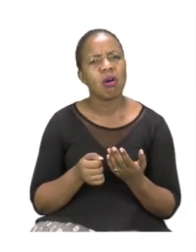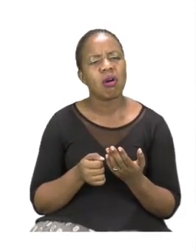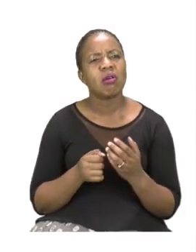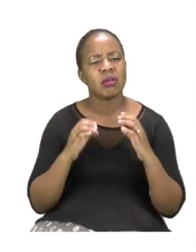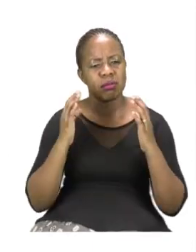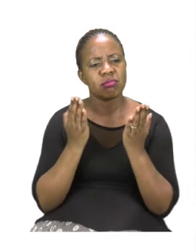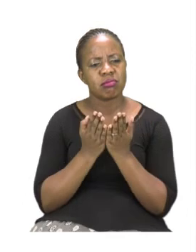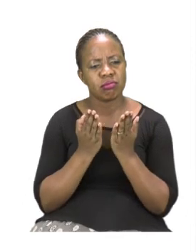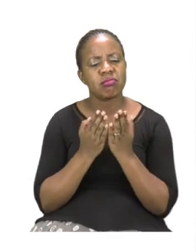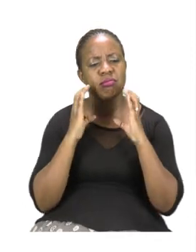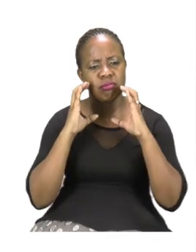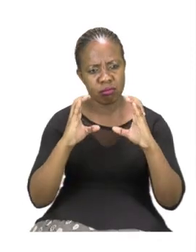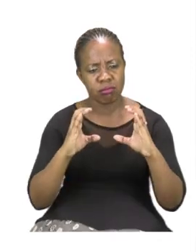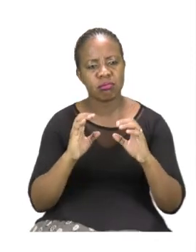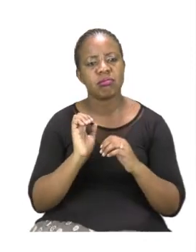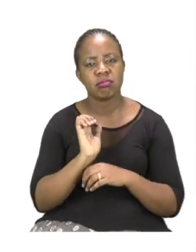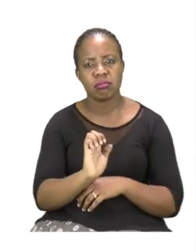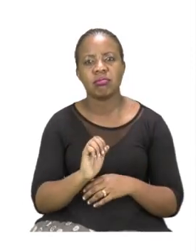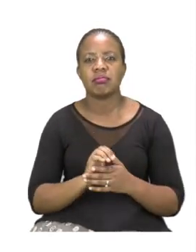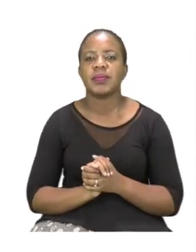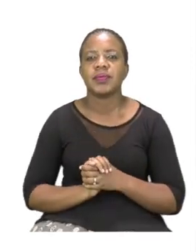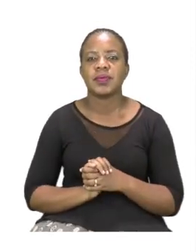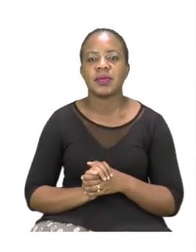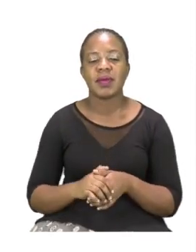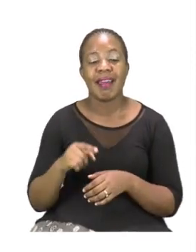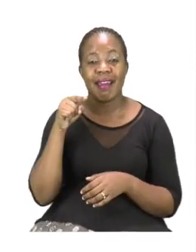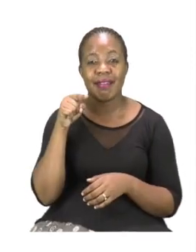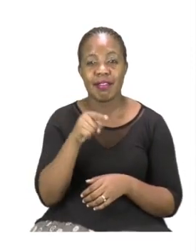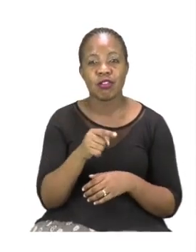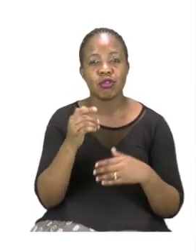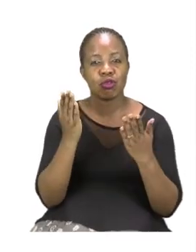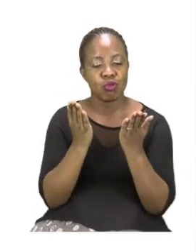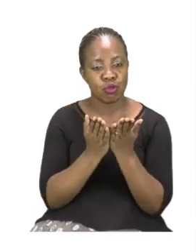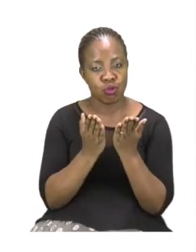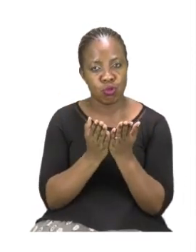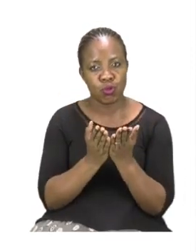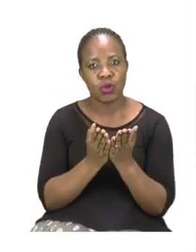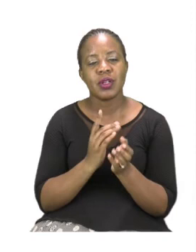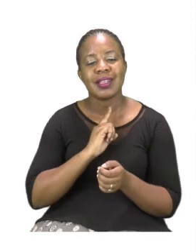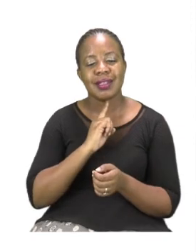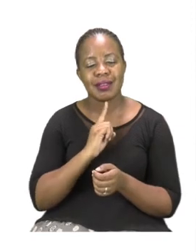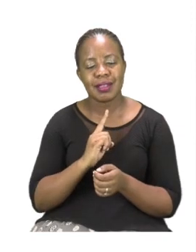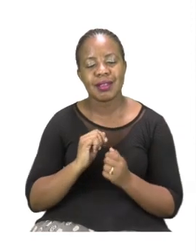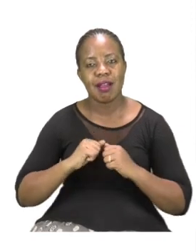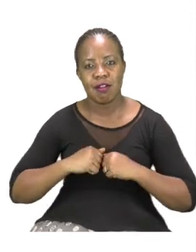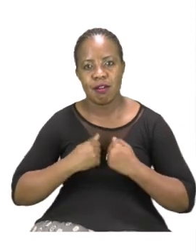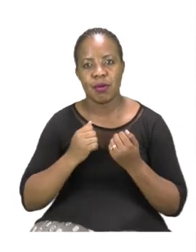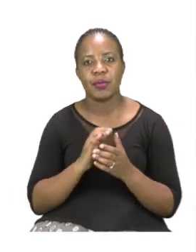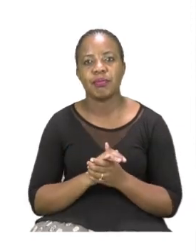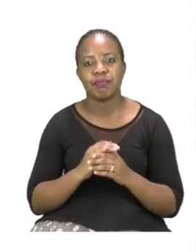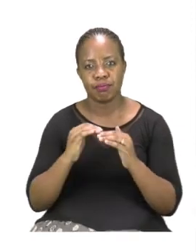again. This school is ours. The next one says, this